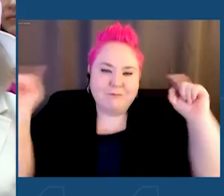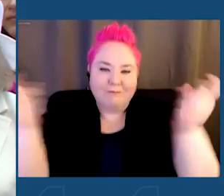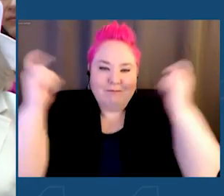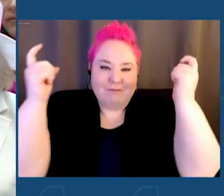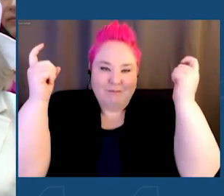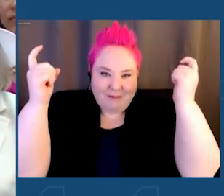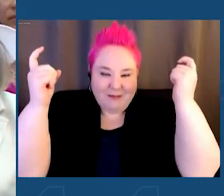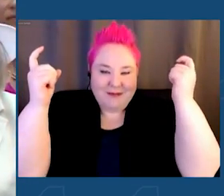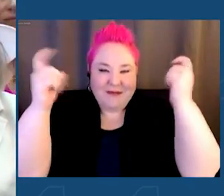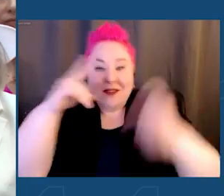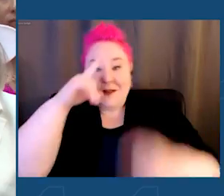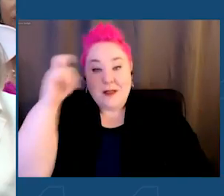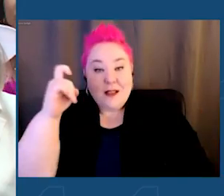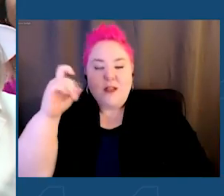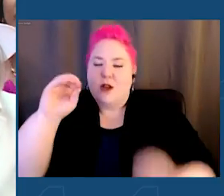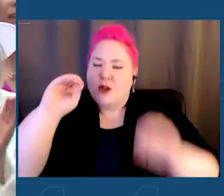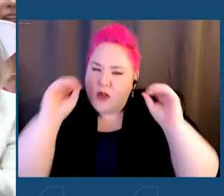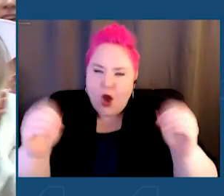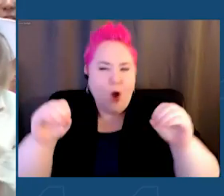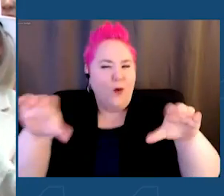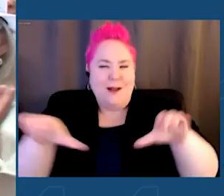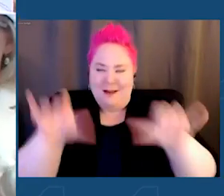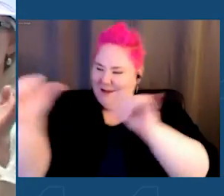because nobody does it like New York.